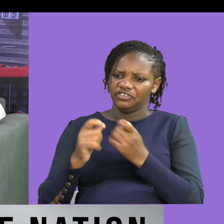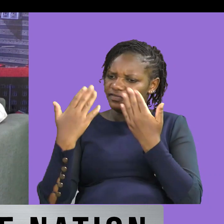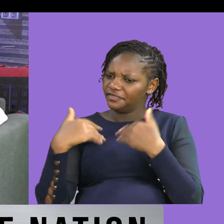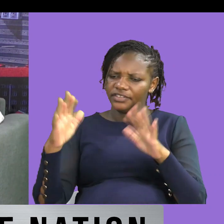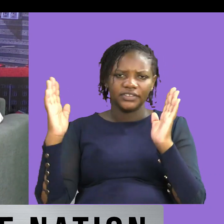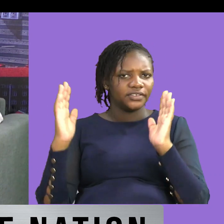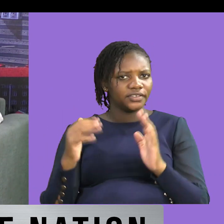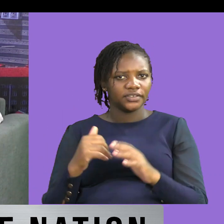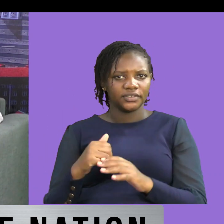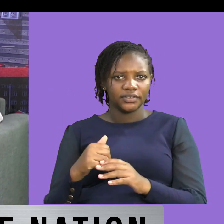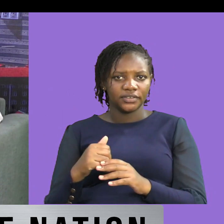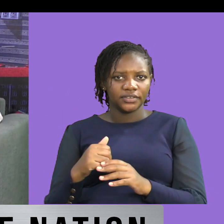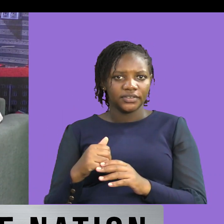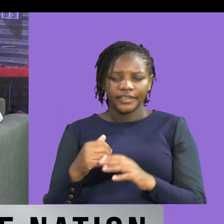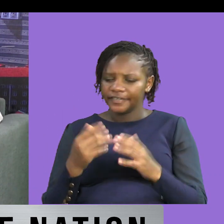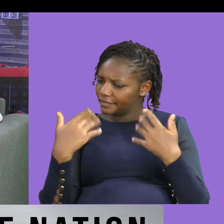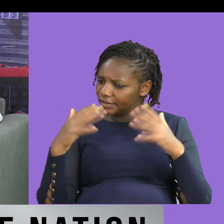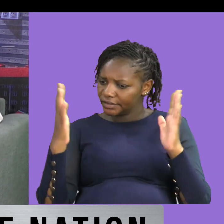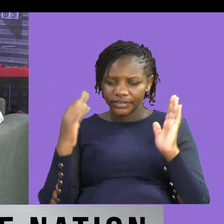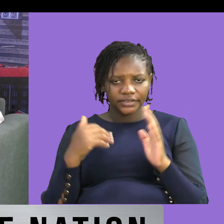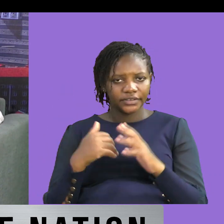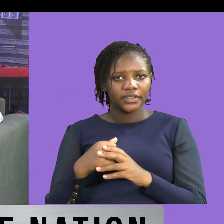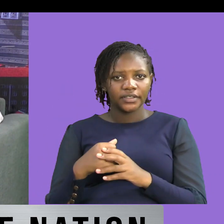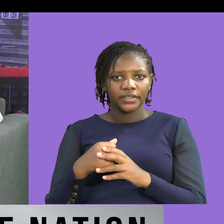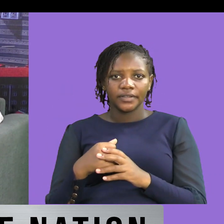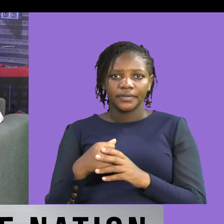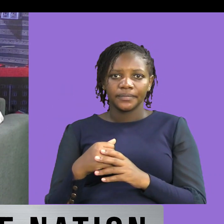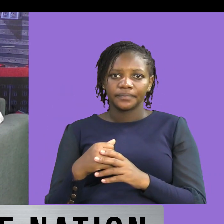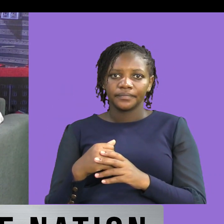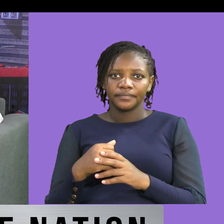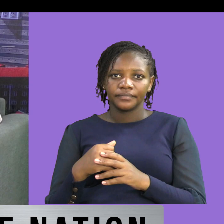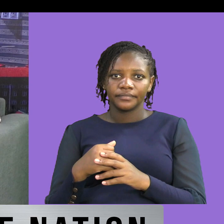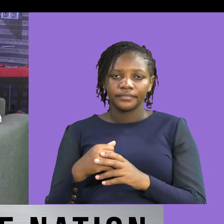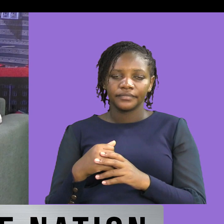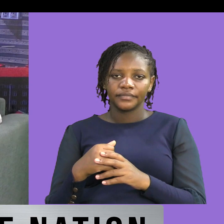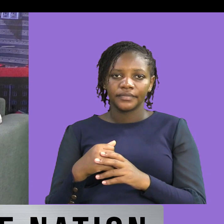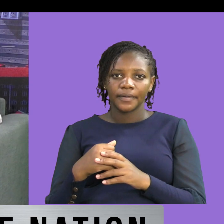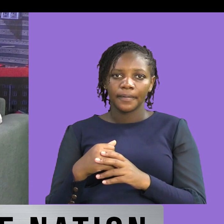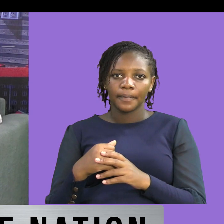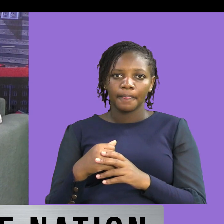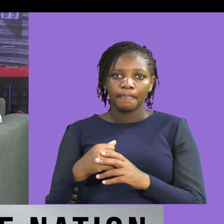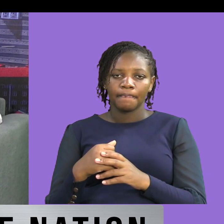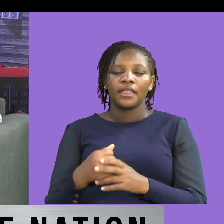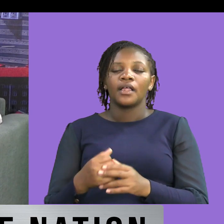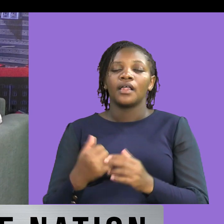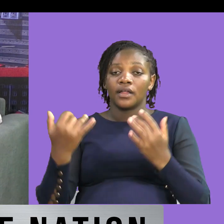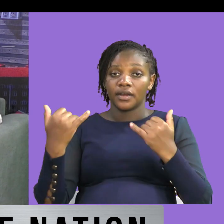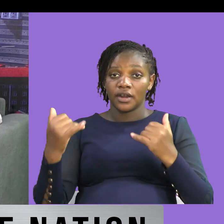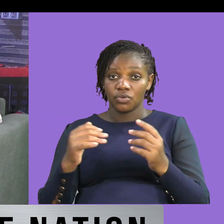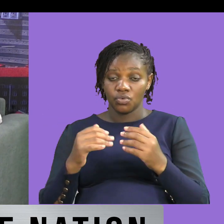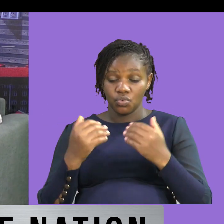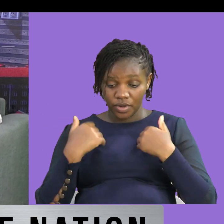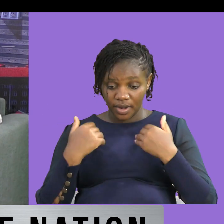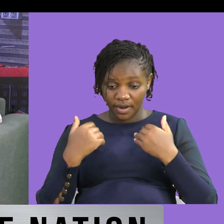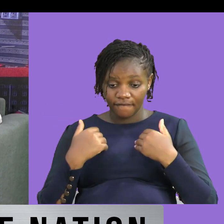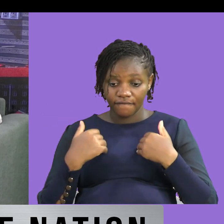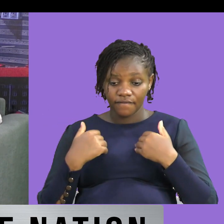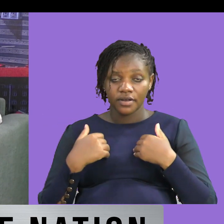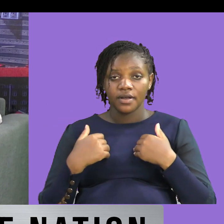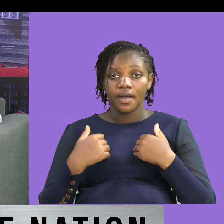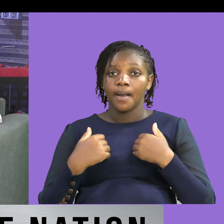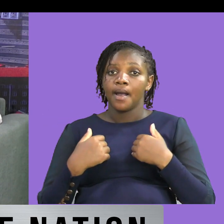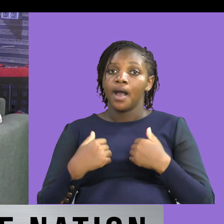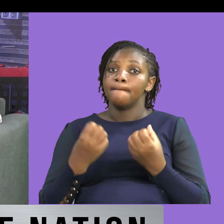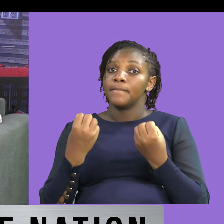ODM, I'm still struggling because ODM started as a very Nicholas, serious party. we have a very youthful country right now.